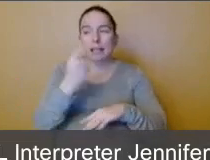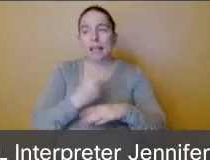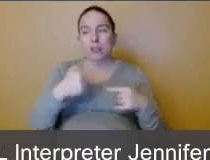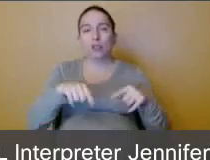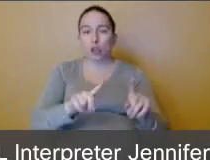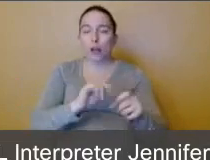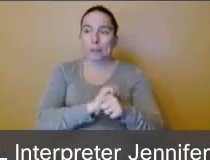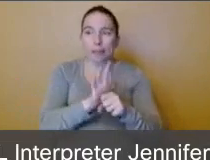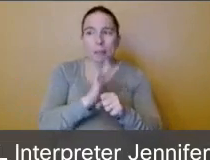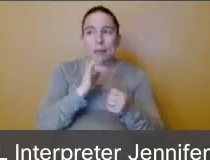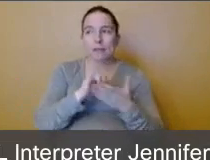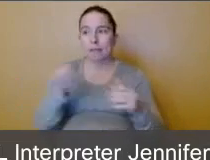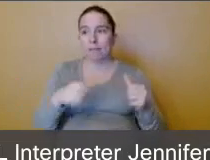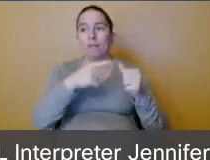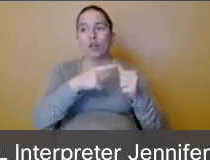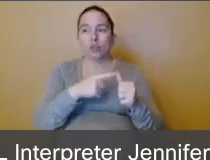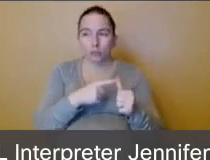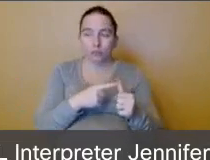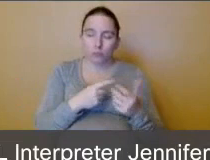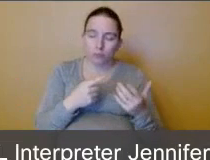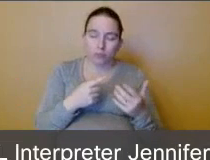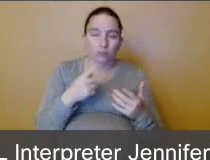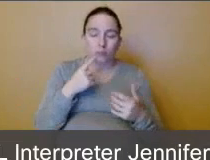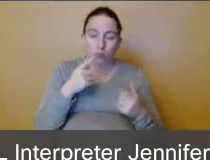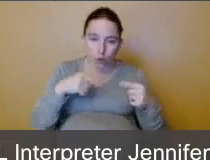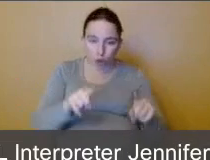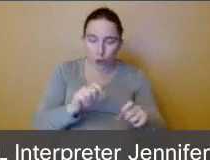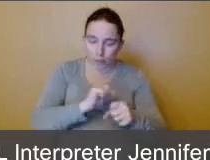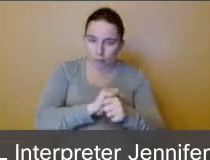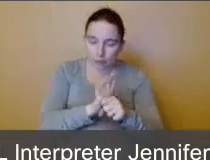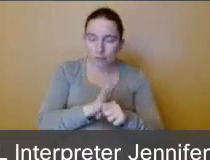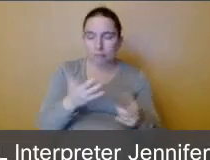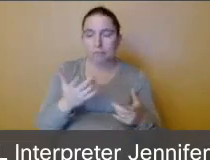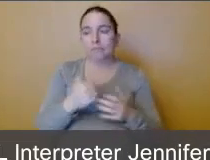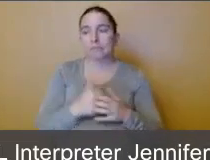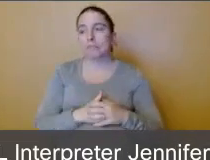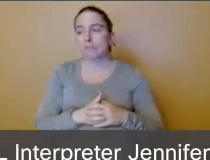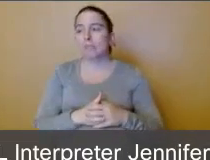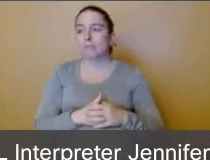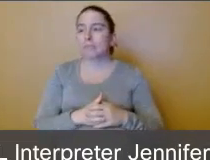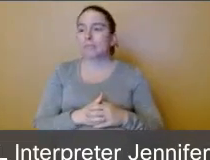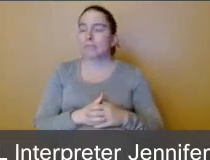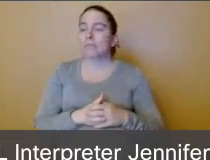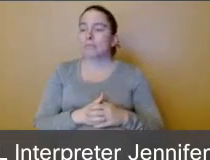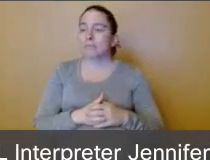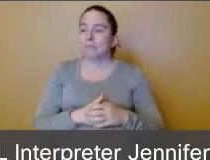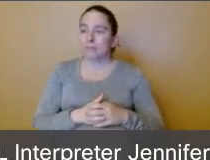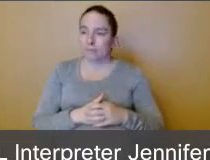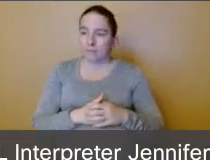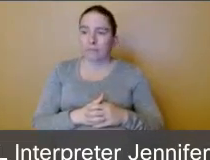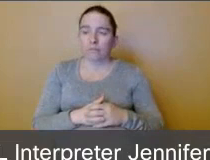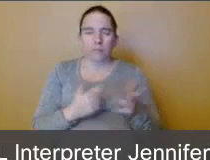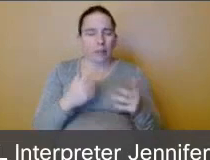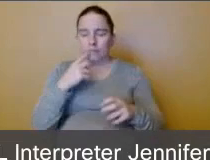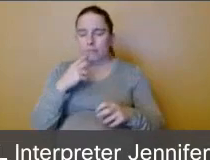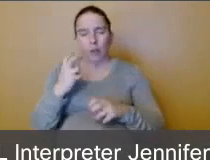that first during the pandemic, right? And so that what we are looking at, I'm sorry, I'm having a tough time getting my words out